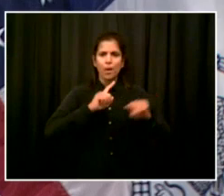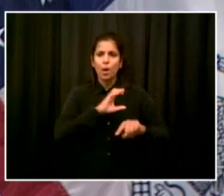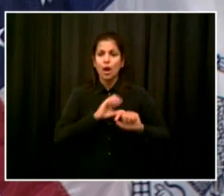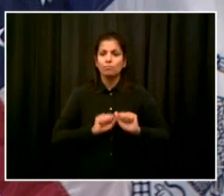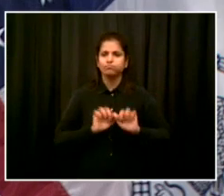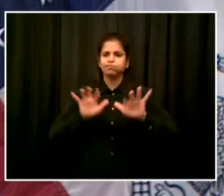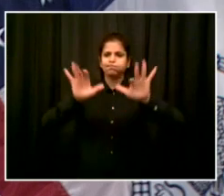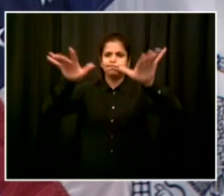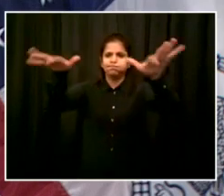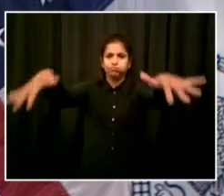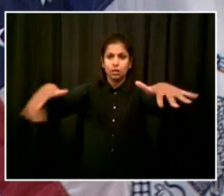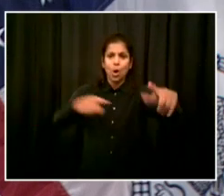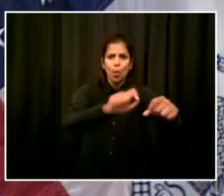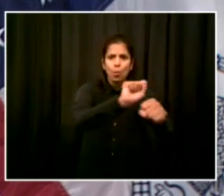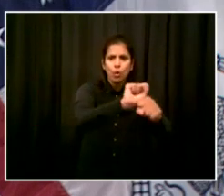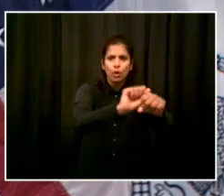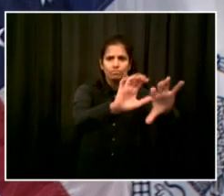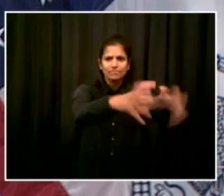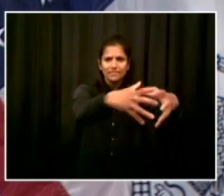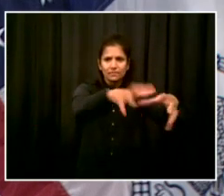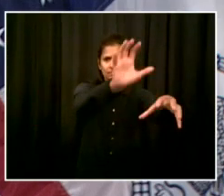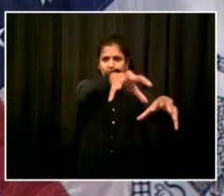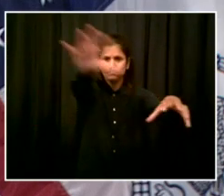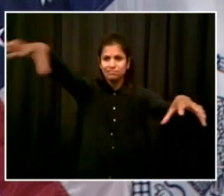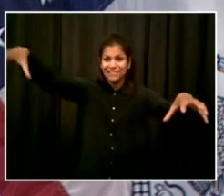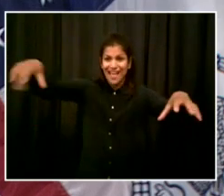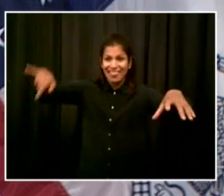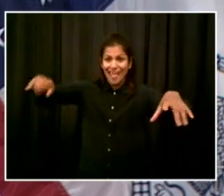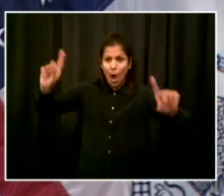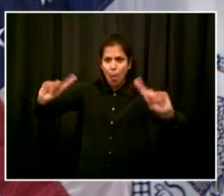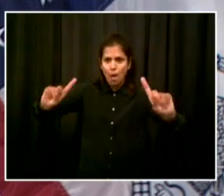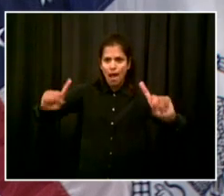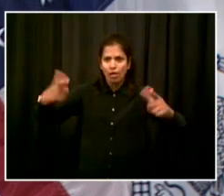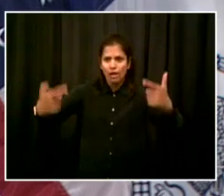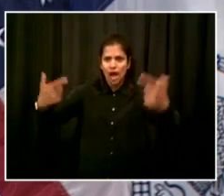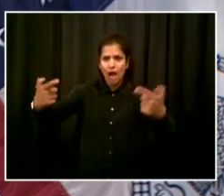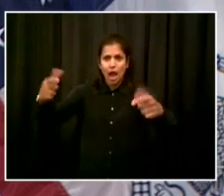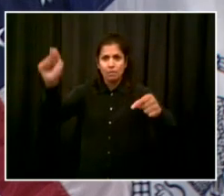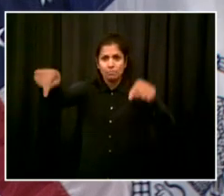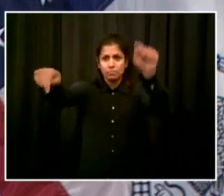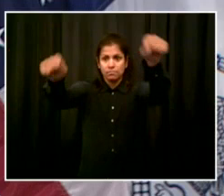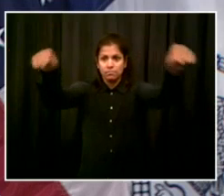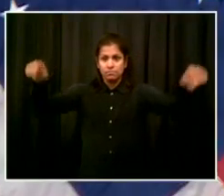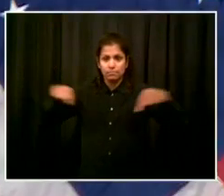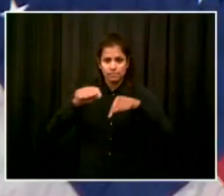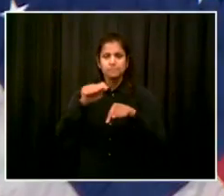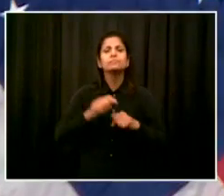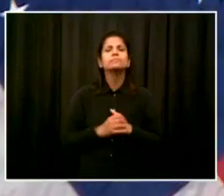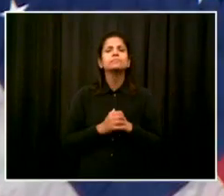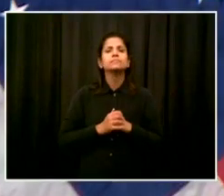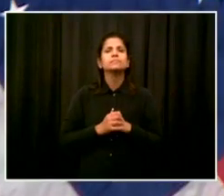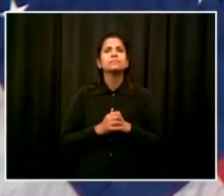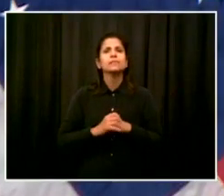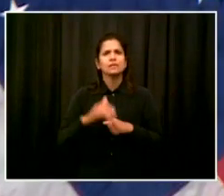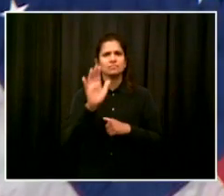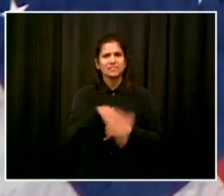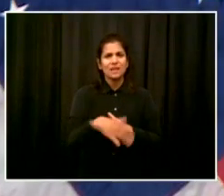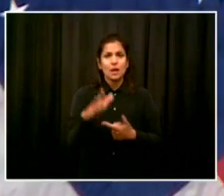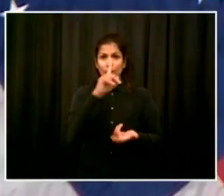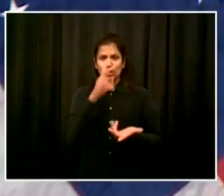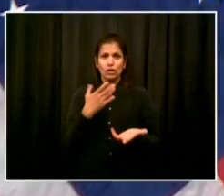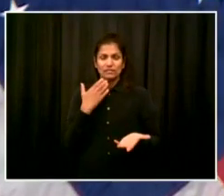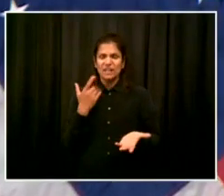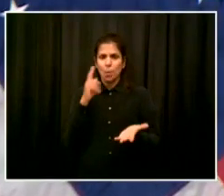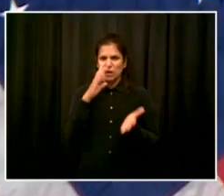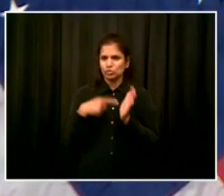been doing, and you're going to see the evidence of that starting this week and beyond. Commissioner. Yeah, Gloria, I've spoken to a